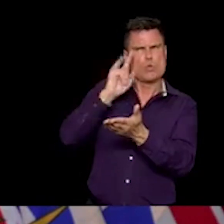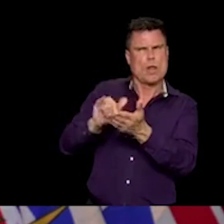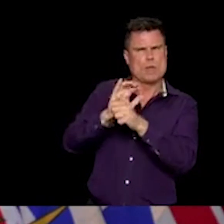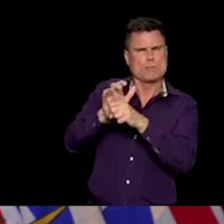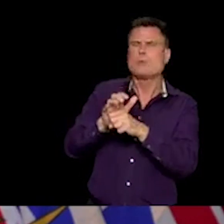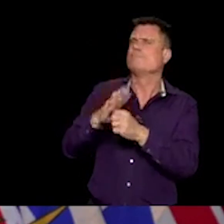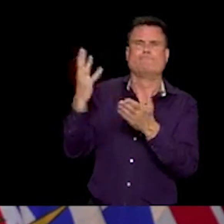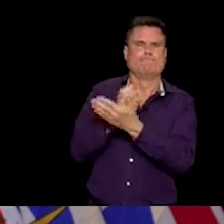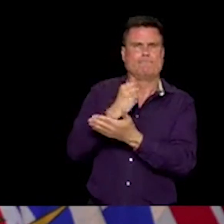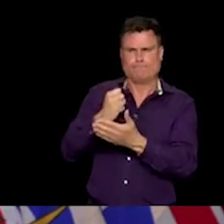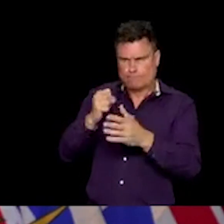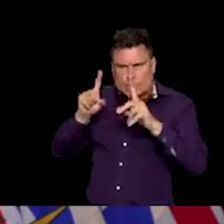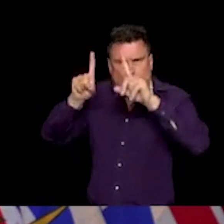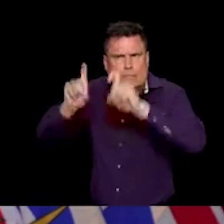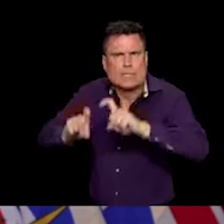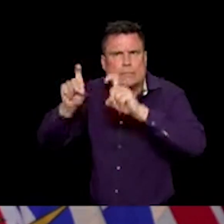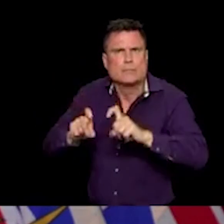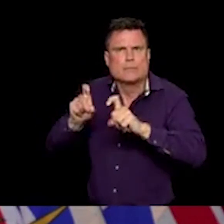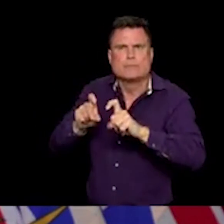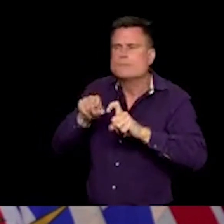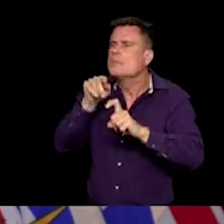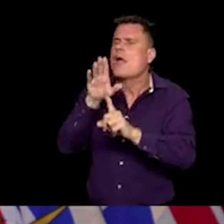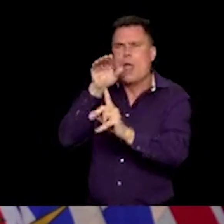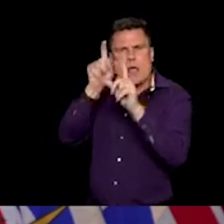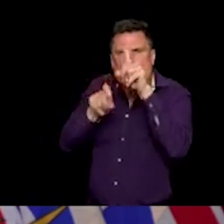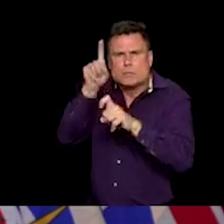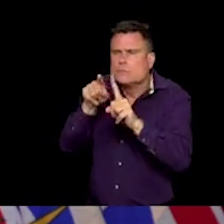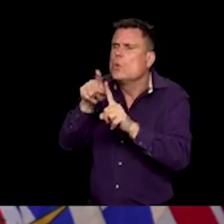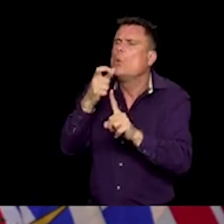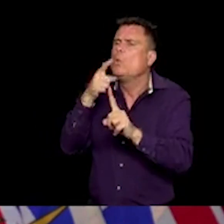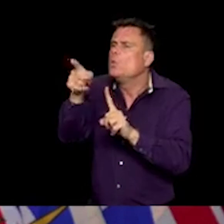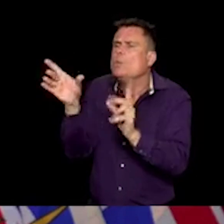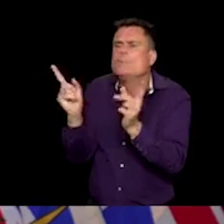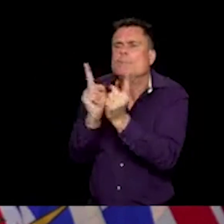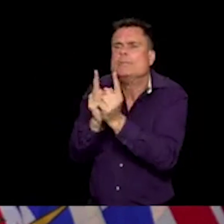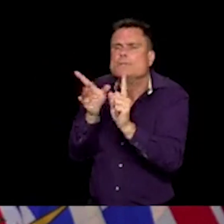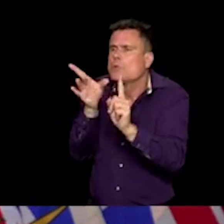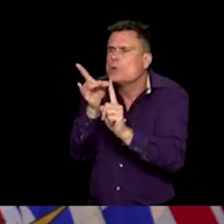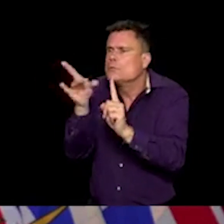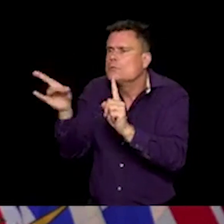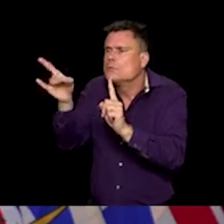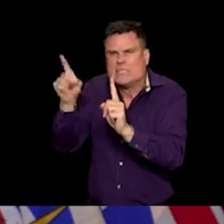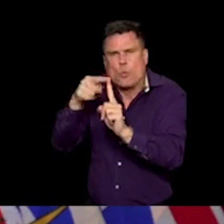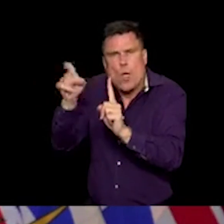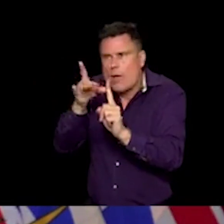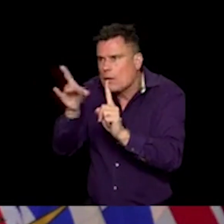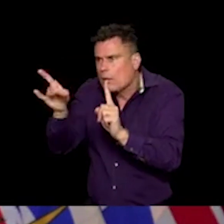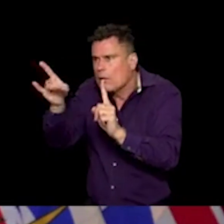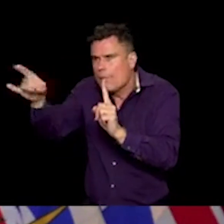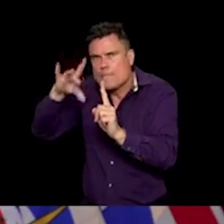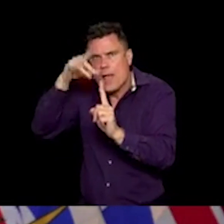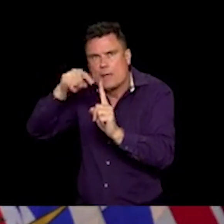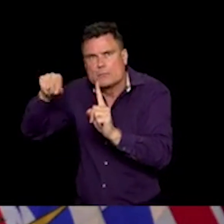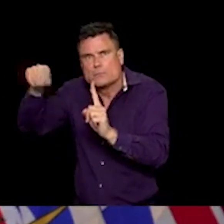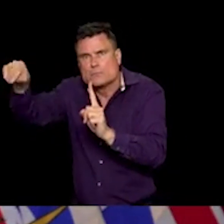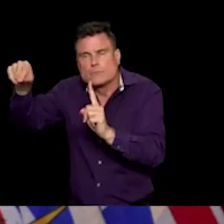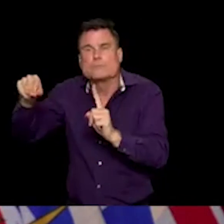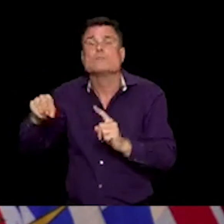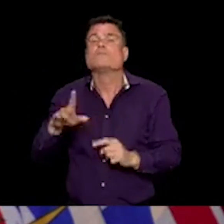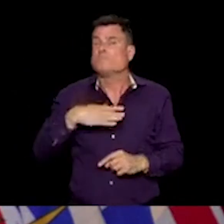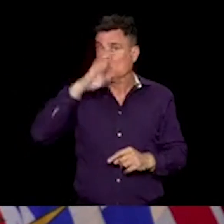have it checked out, that you call your family doctor, call 811. We also know that anybody who has